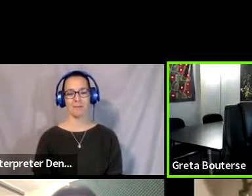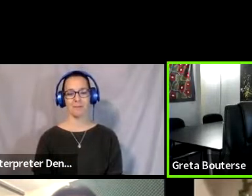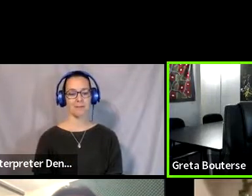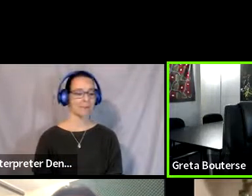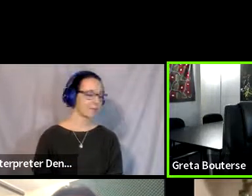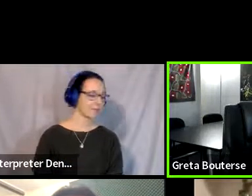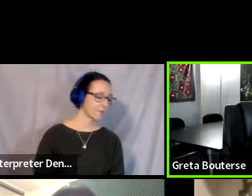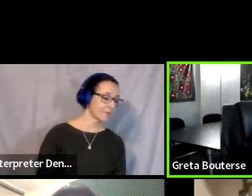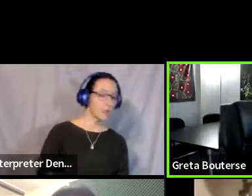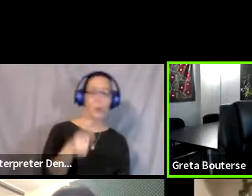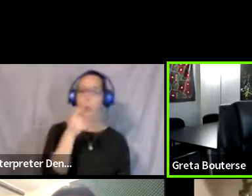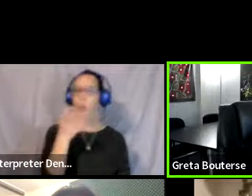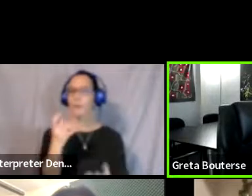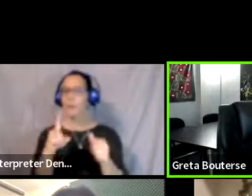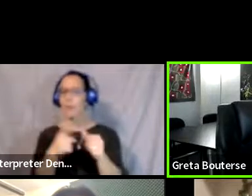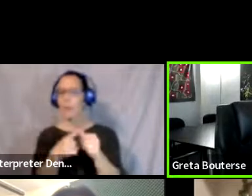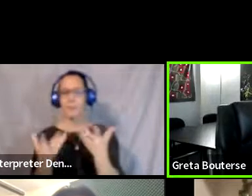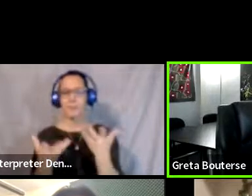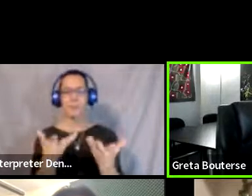Want me to go first, Andy?